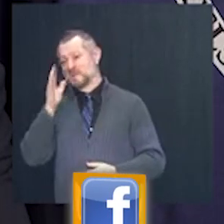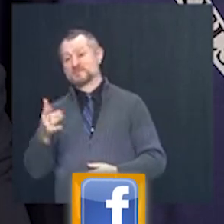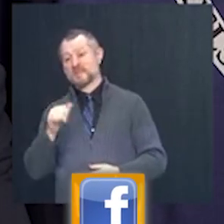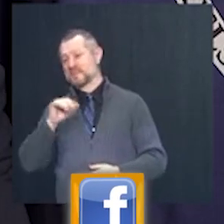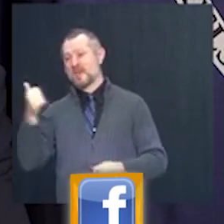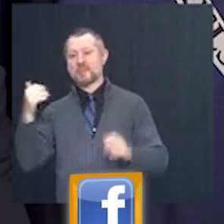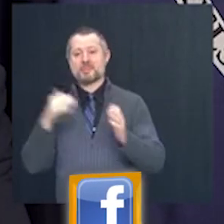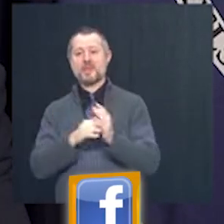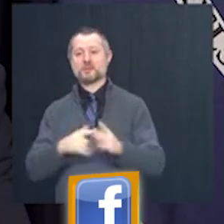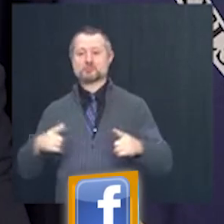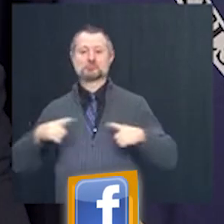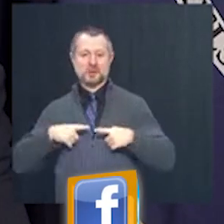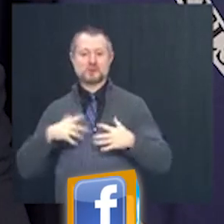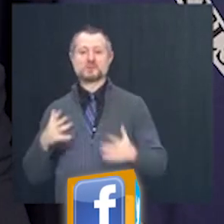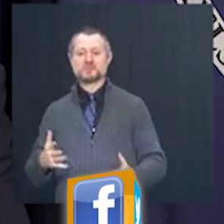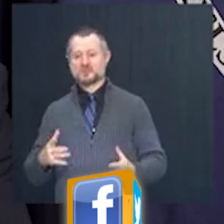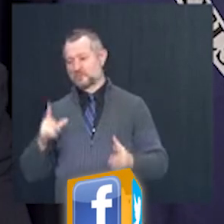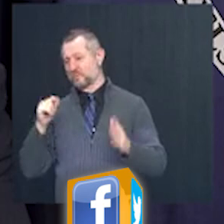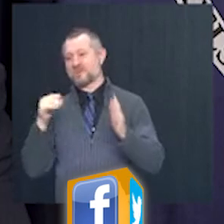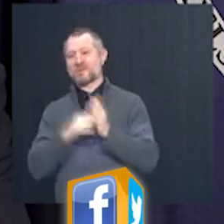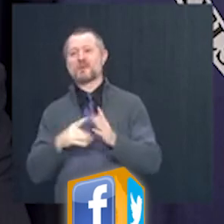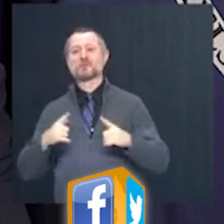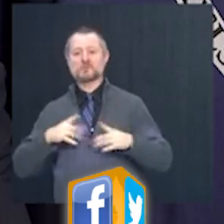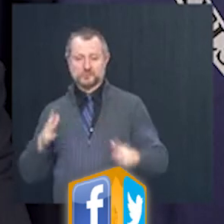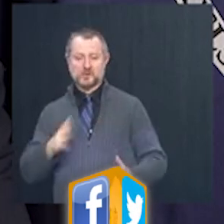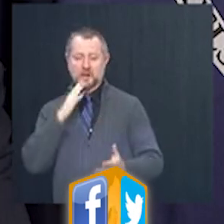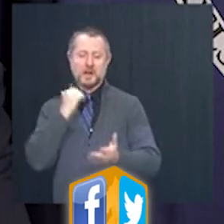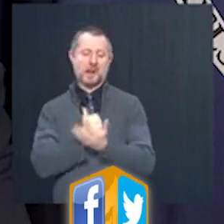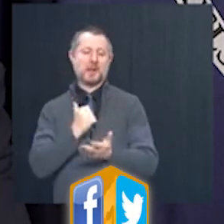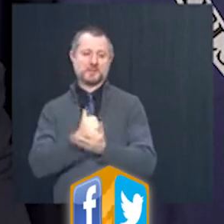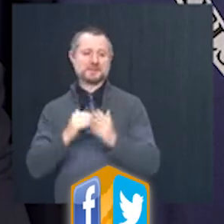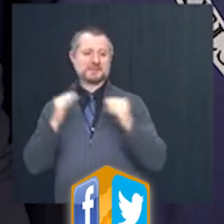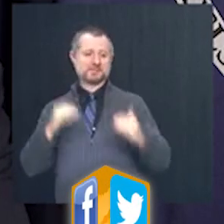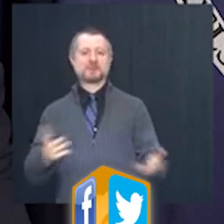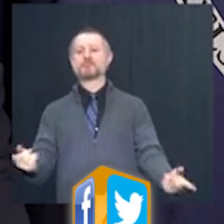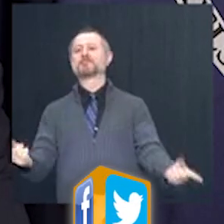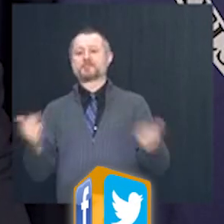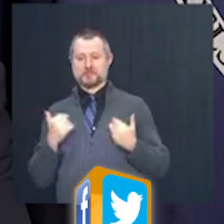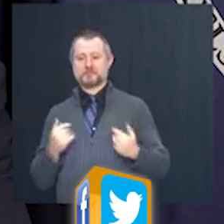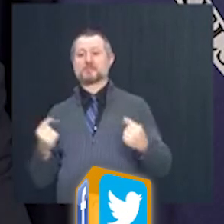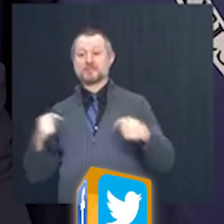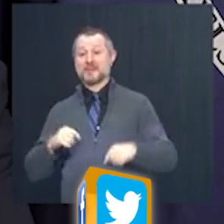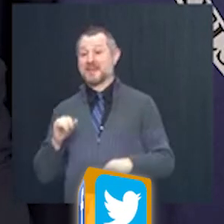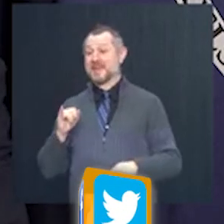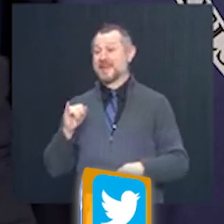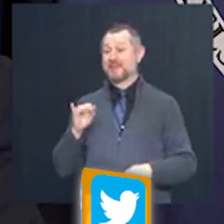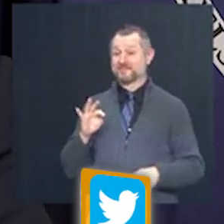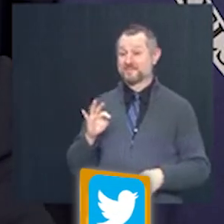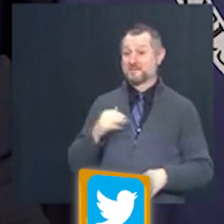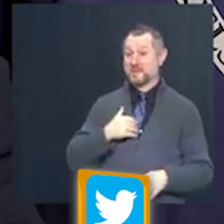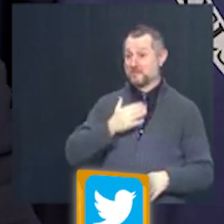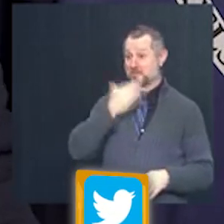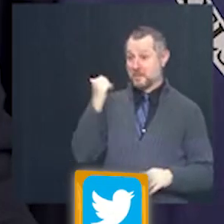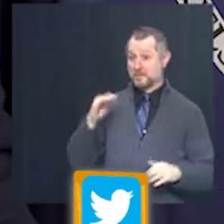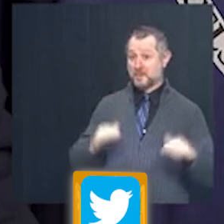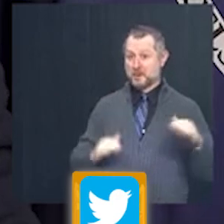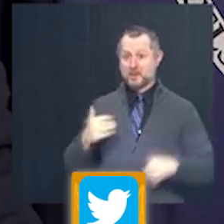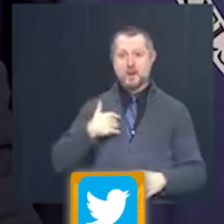retirees who will come help the system. And if we balance it better, remember what happened last